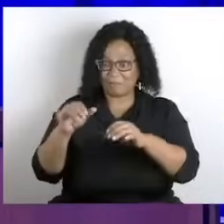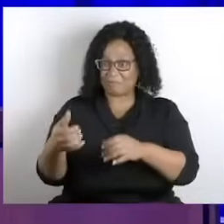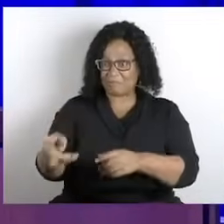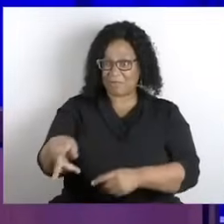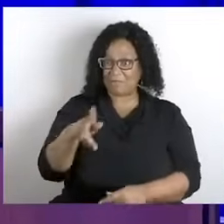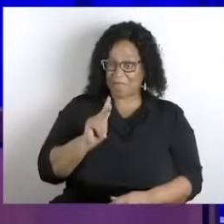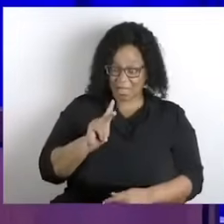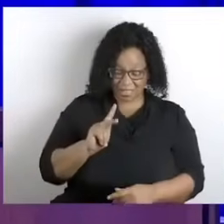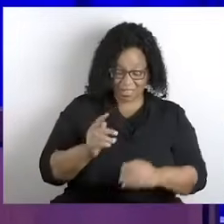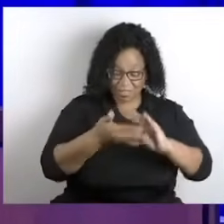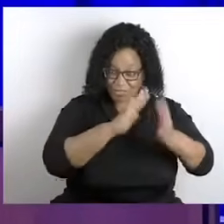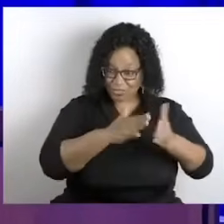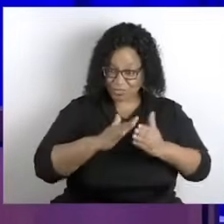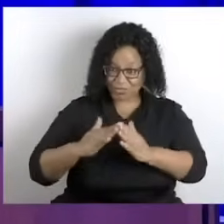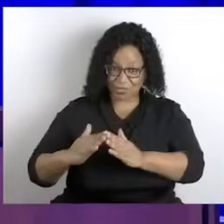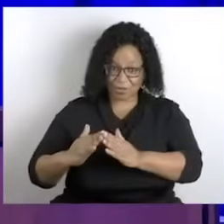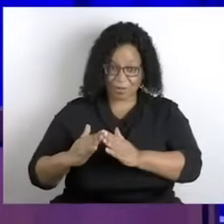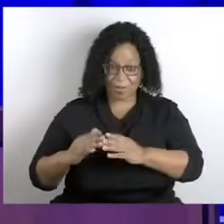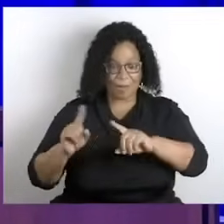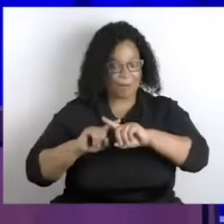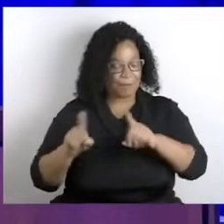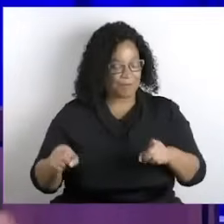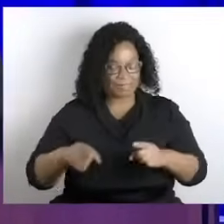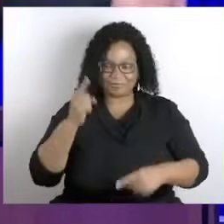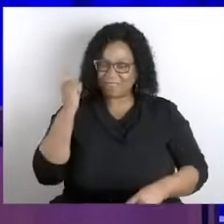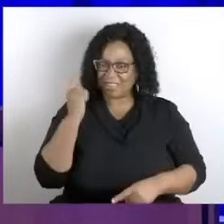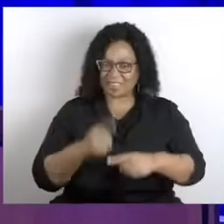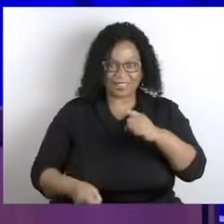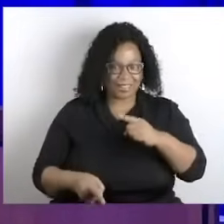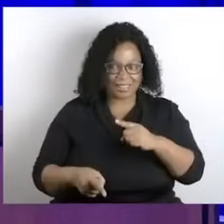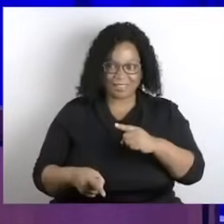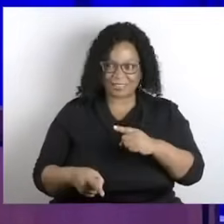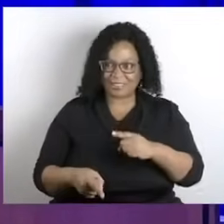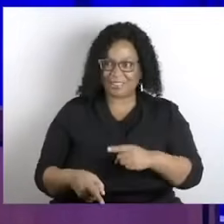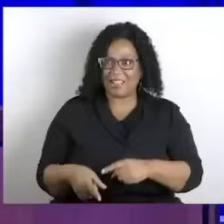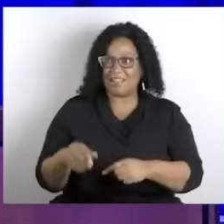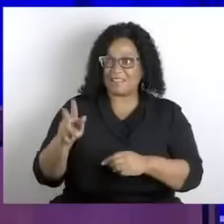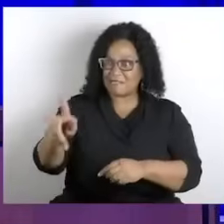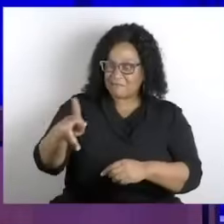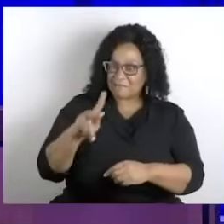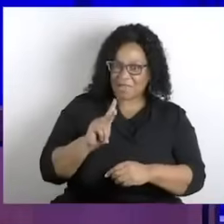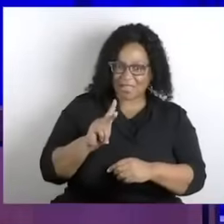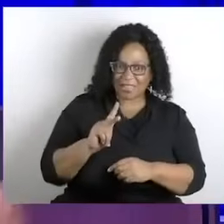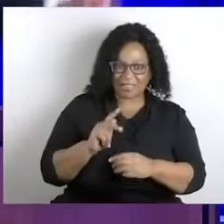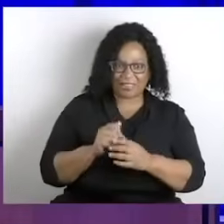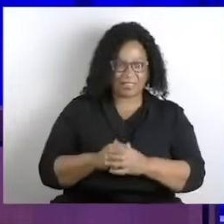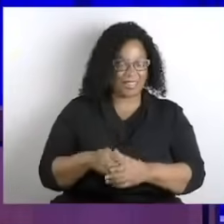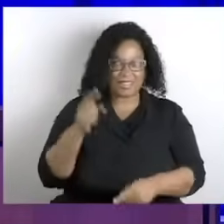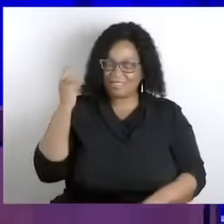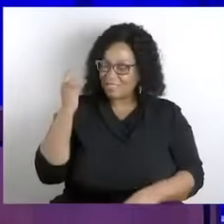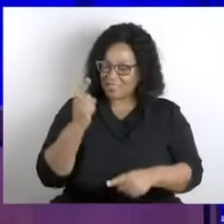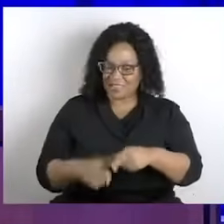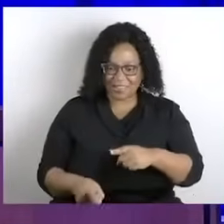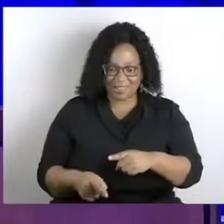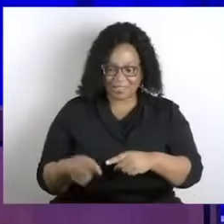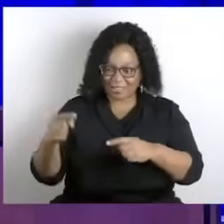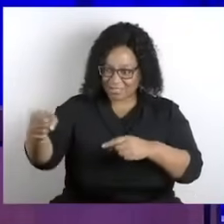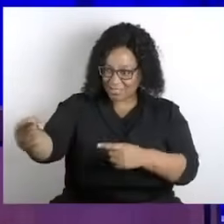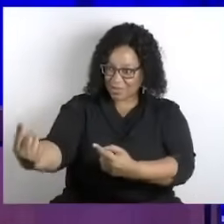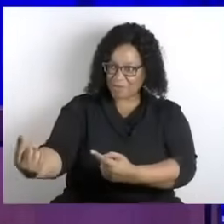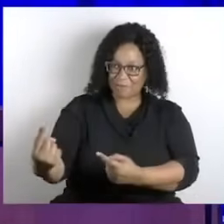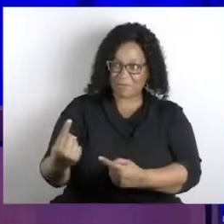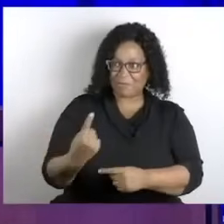no, they are away and cannot get back. They cannot set their feet in Zion. They cannot set